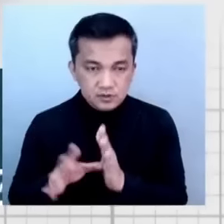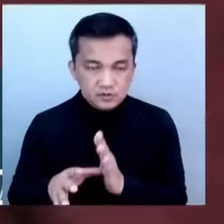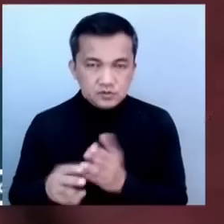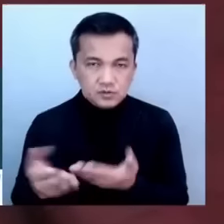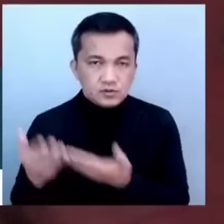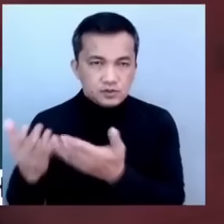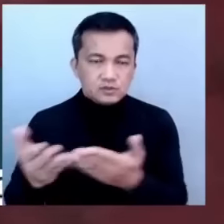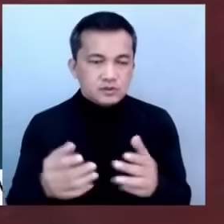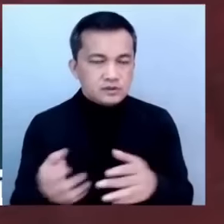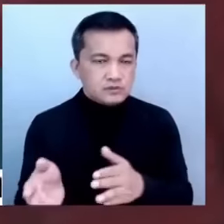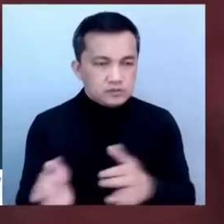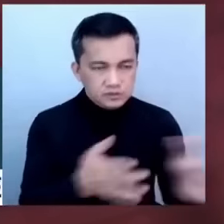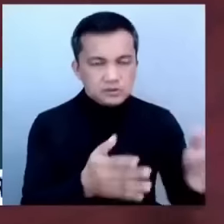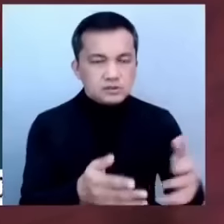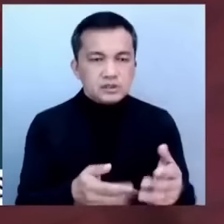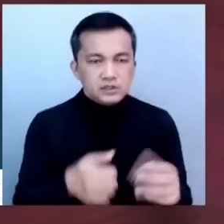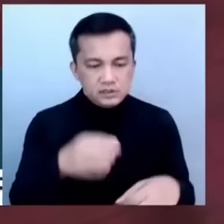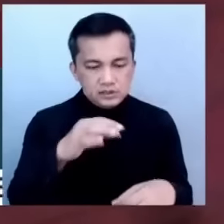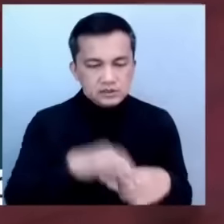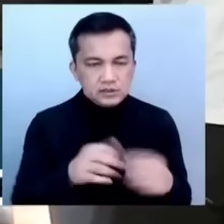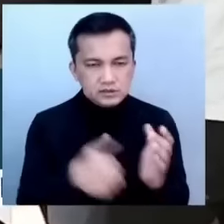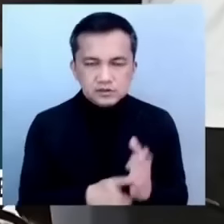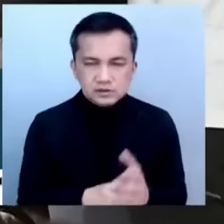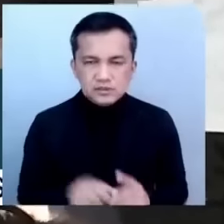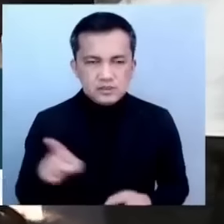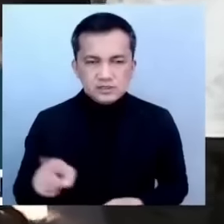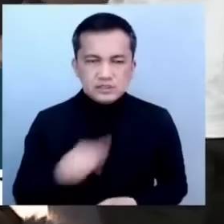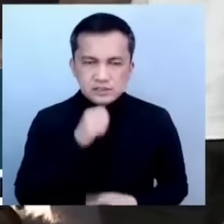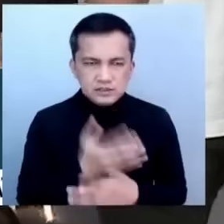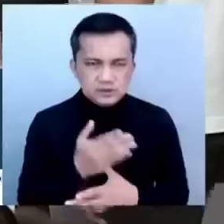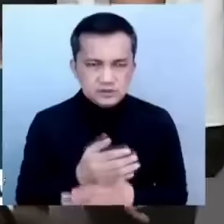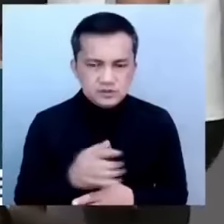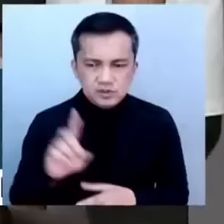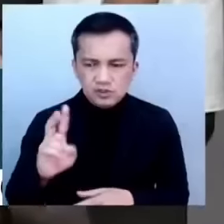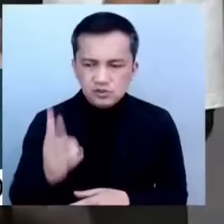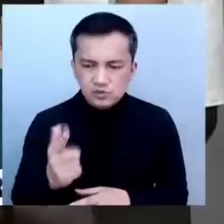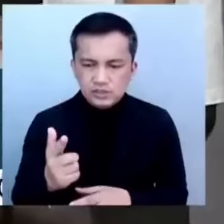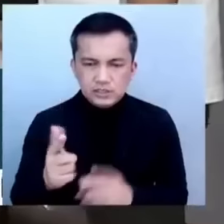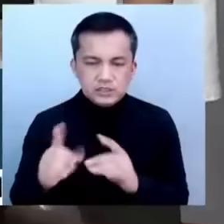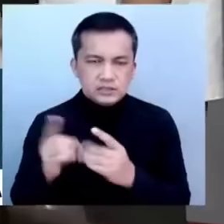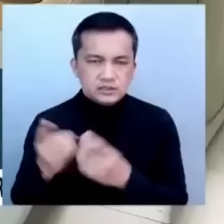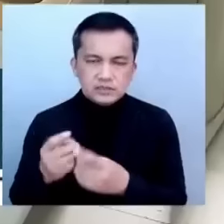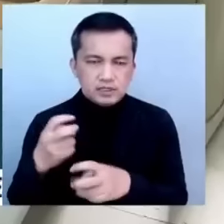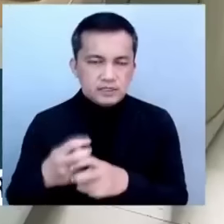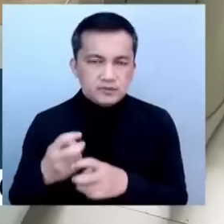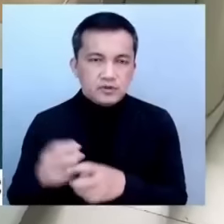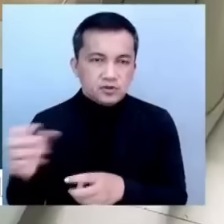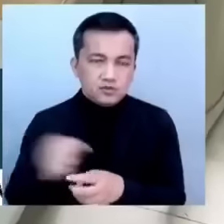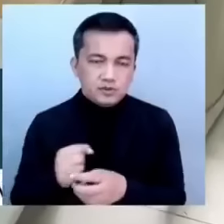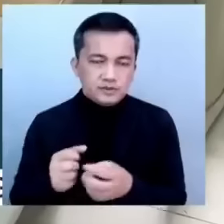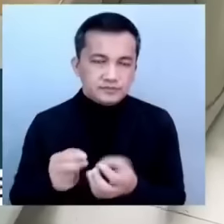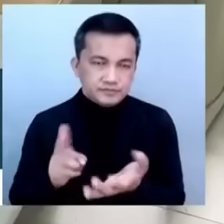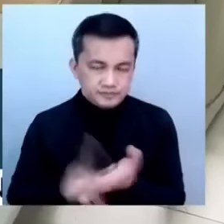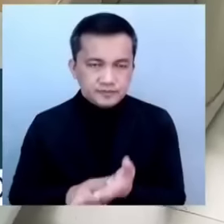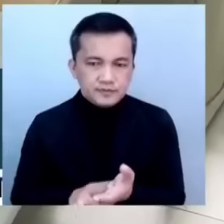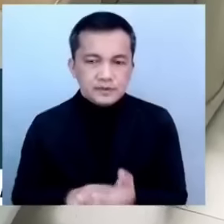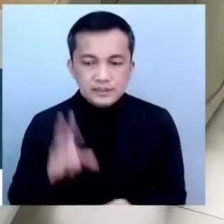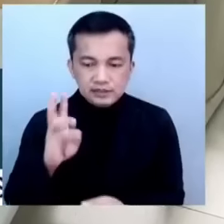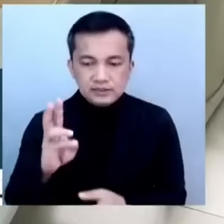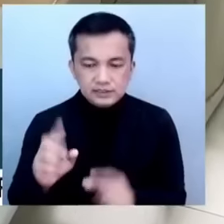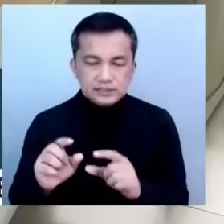plebiscite. Salceda is unbothered by the 20 districts where there is difficulty in getting the signatures of the 3%, since there are 60 districts where